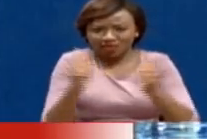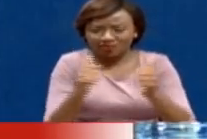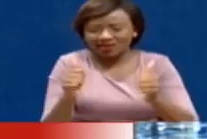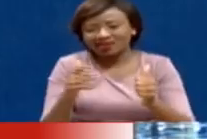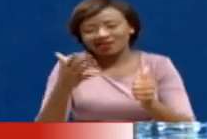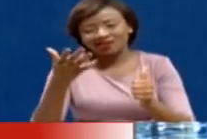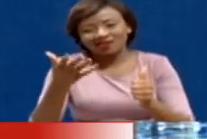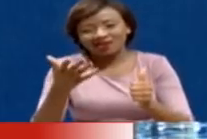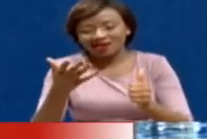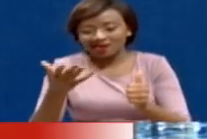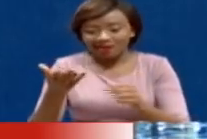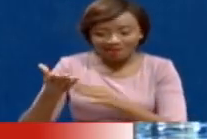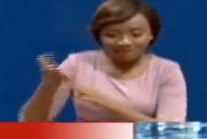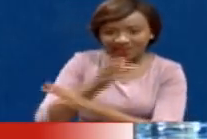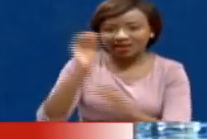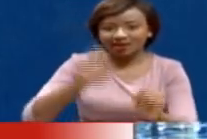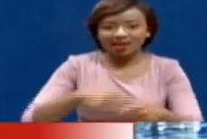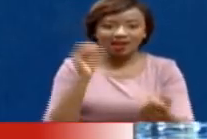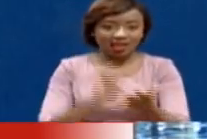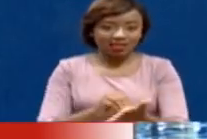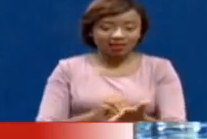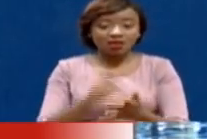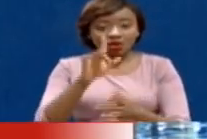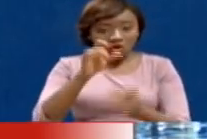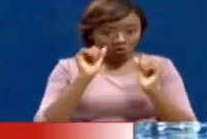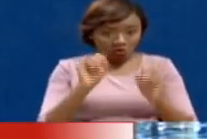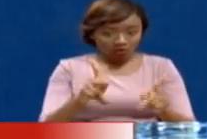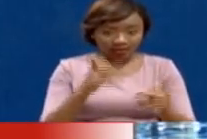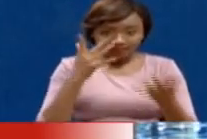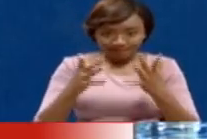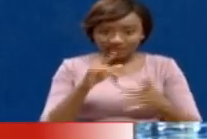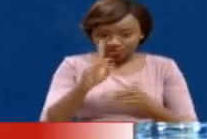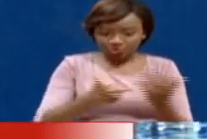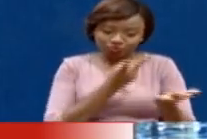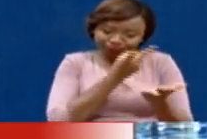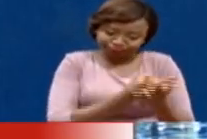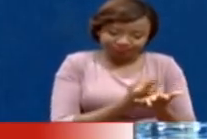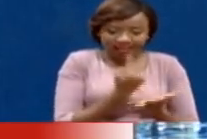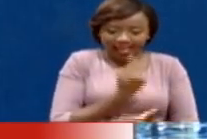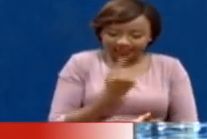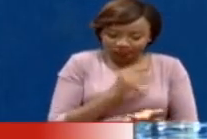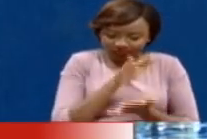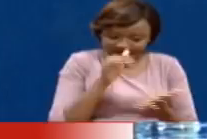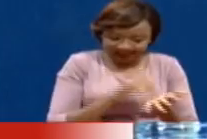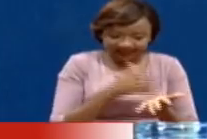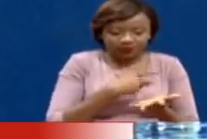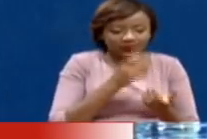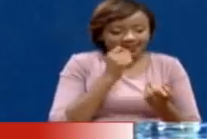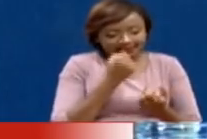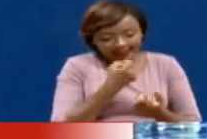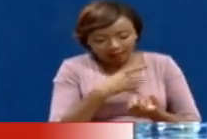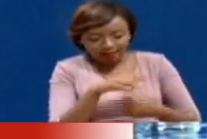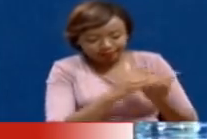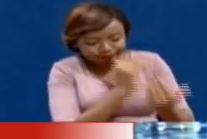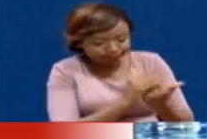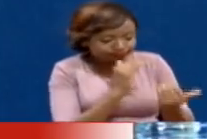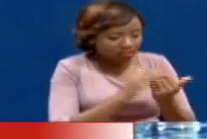For the survivors, yes, once you were admitted in the isolation center, we treat you. We